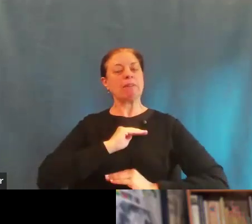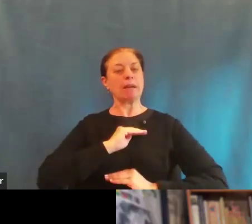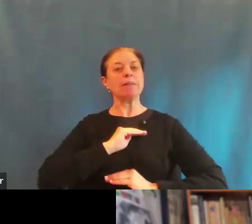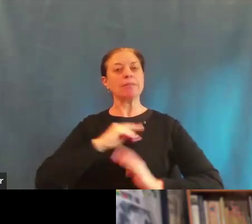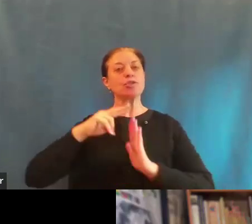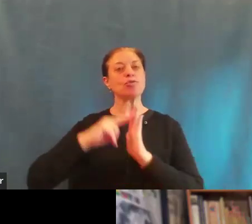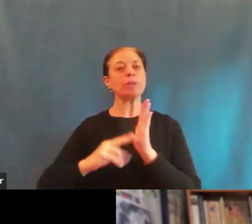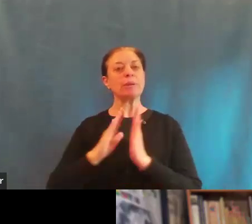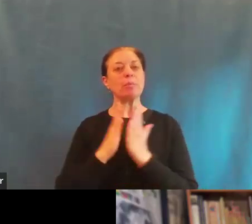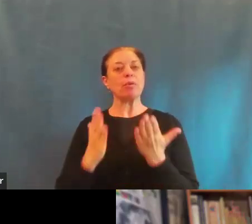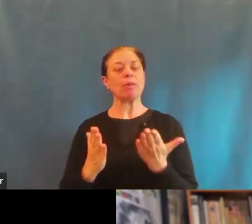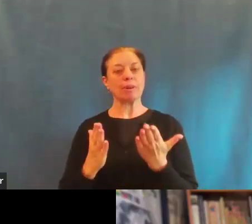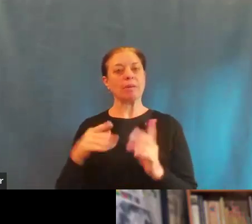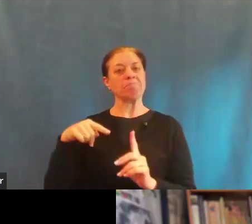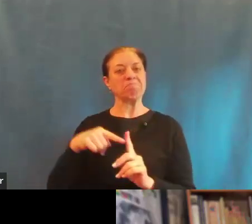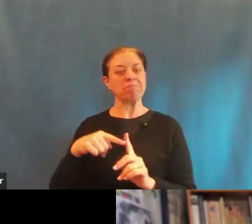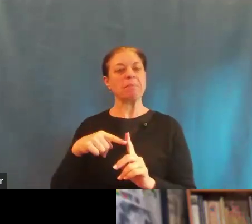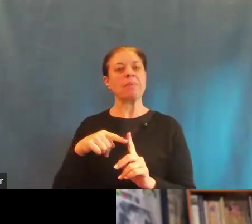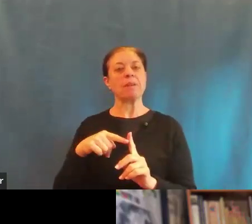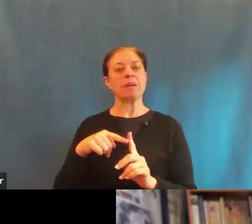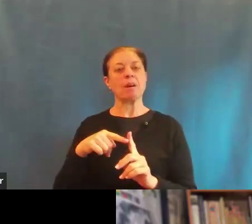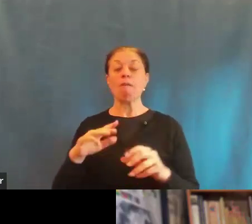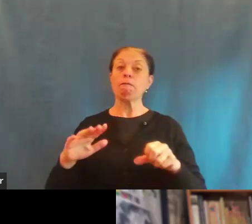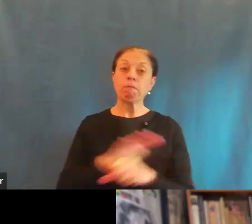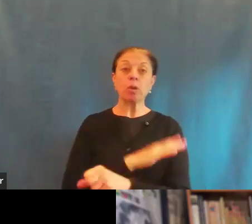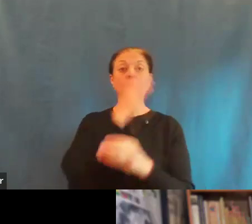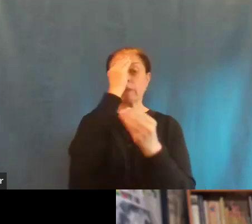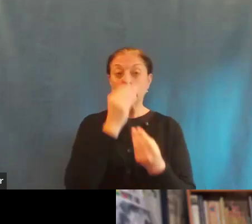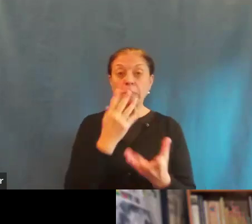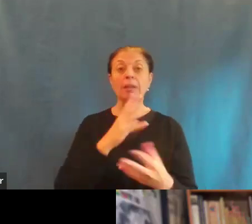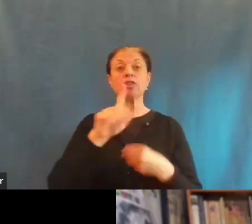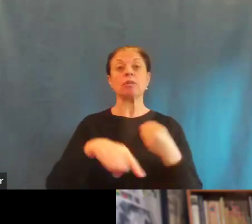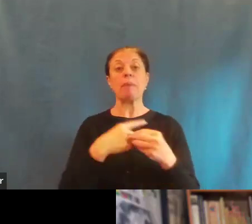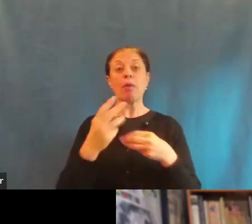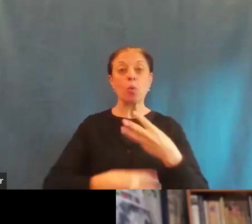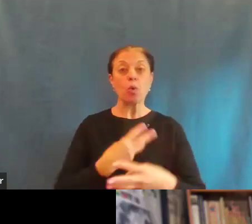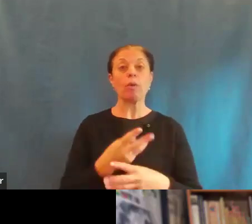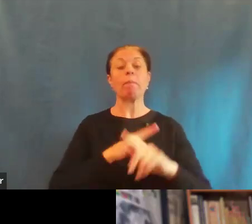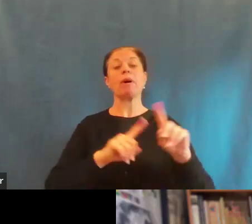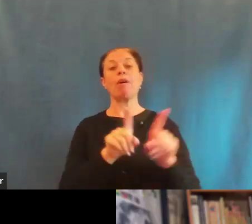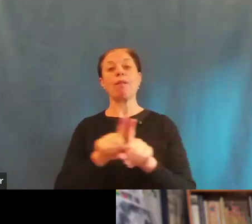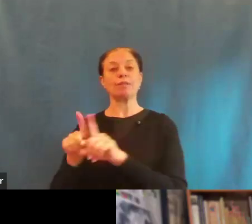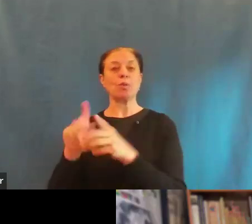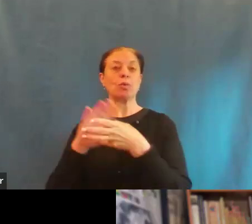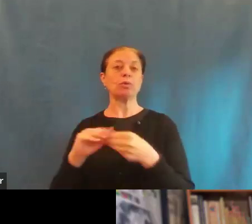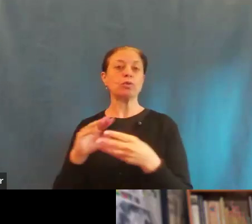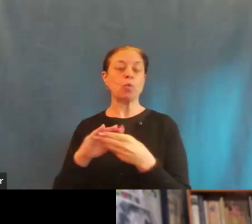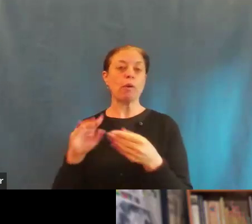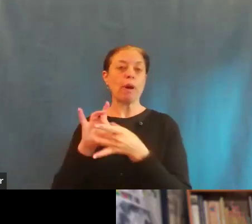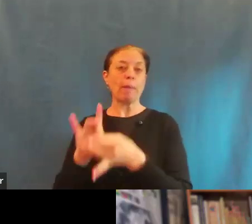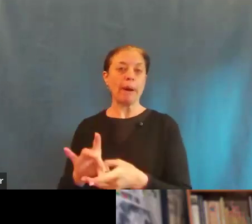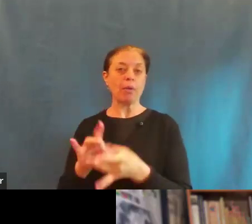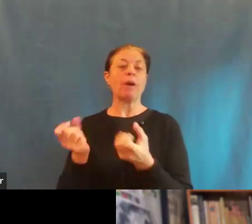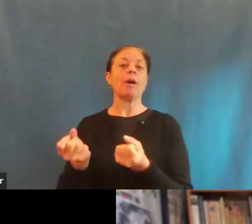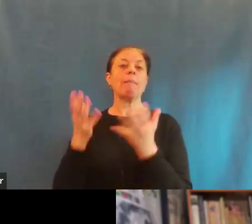book that is full of information about the world, but is also a story about the